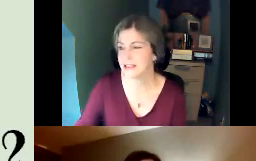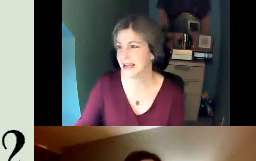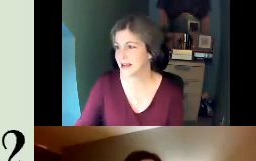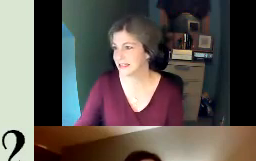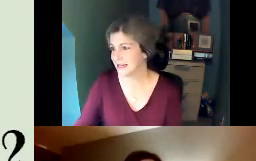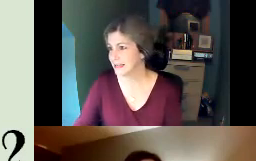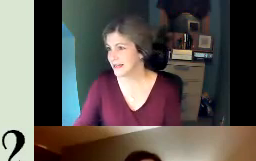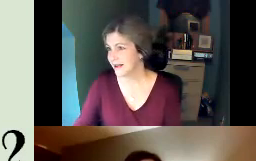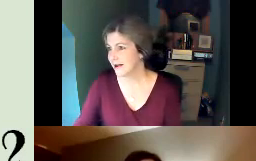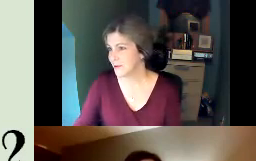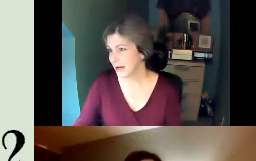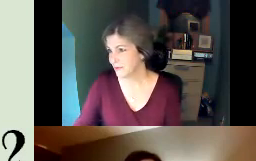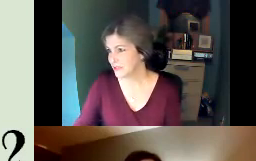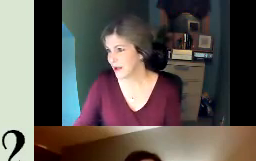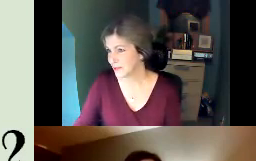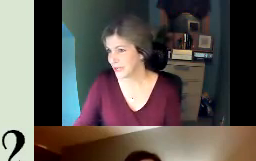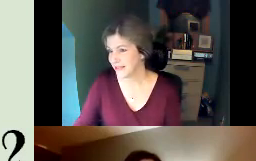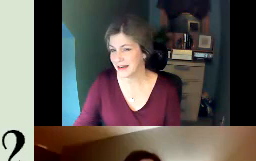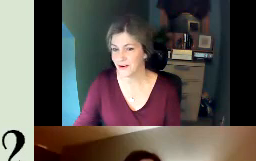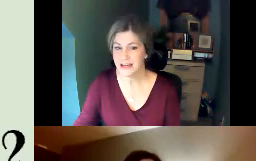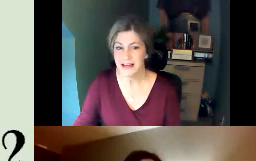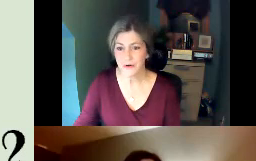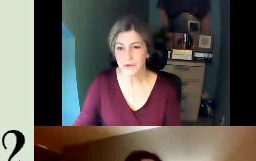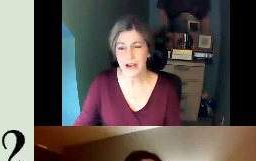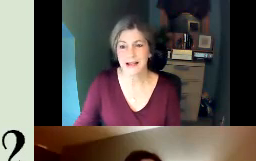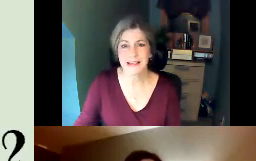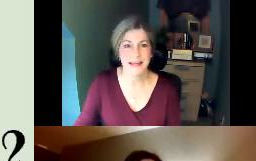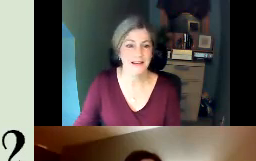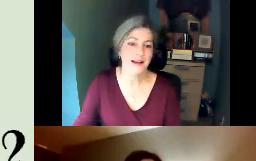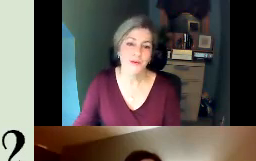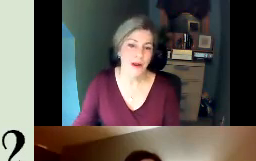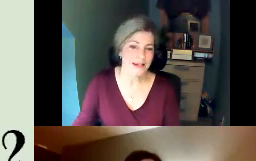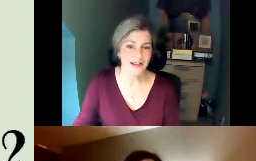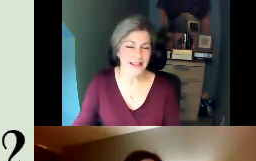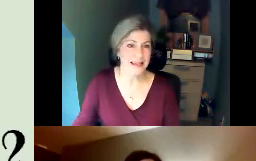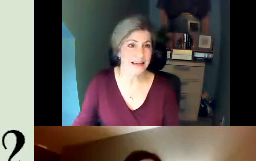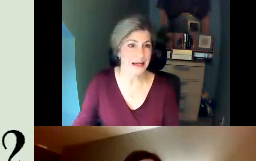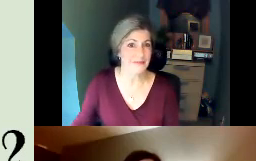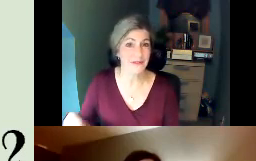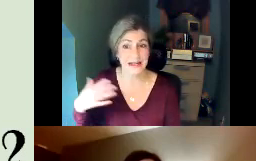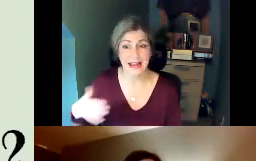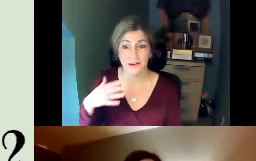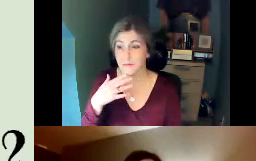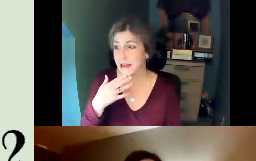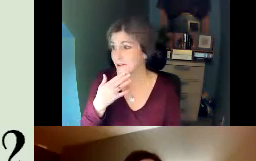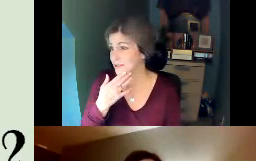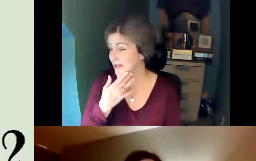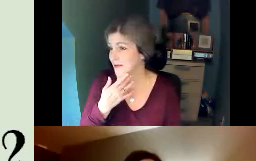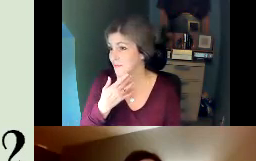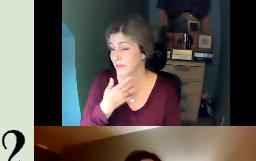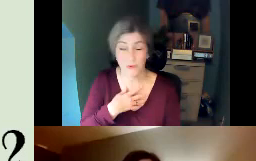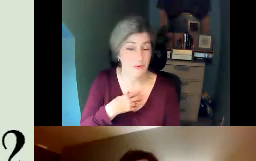an FSA ID. But I was following in there, and folks were asking when could they find out